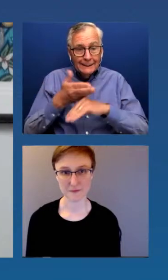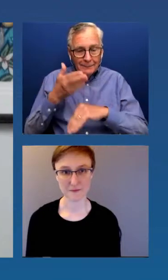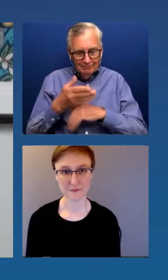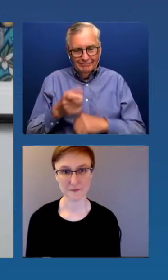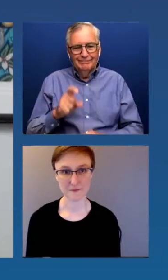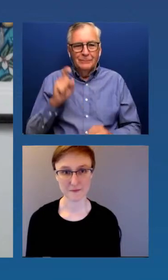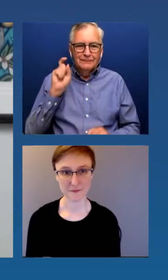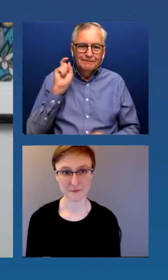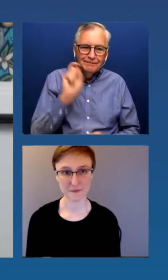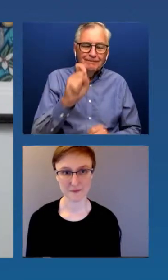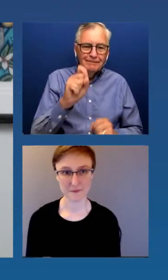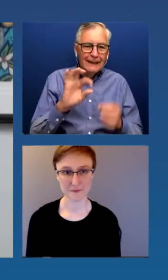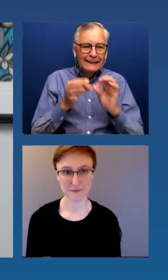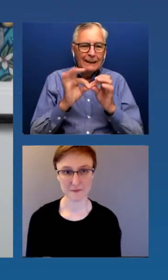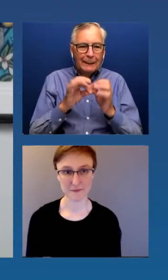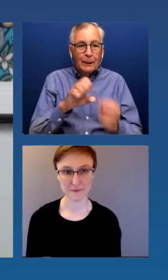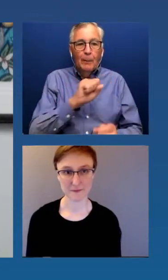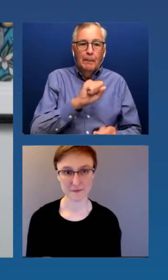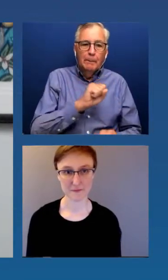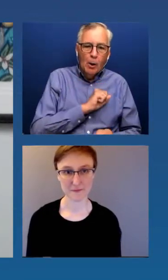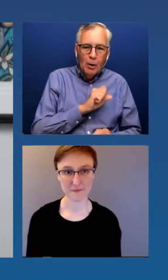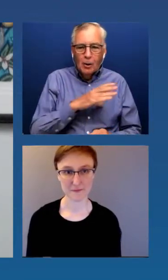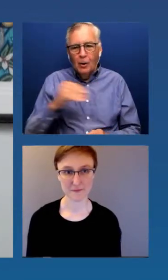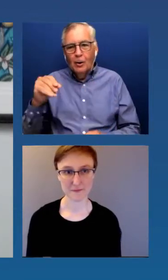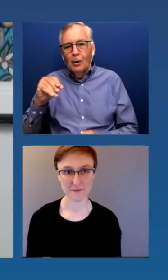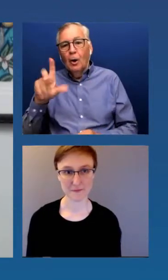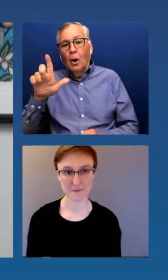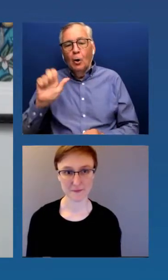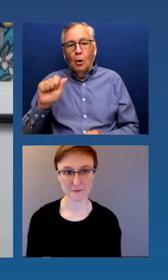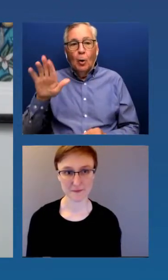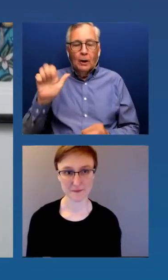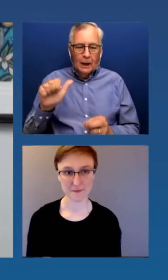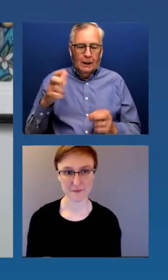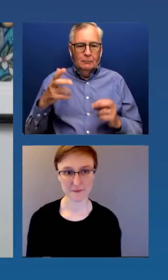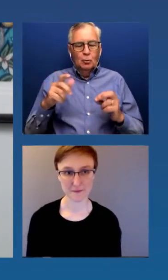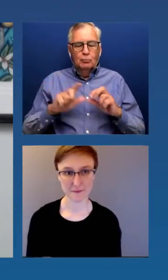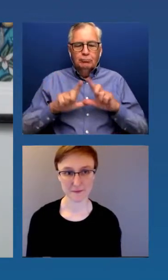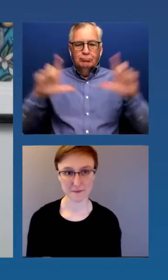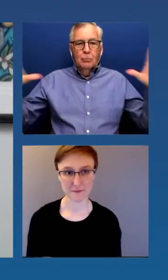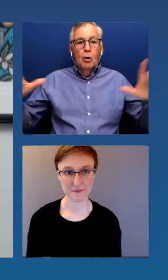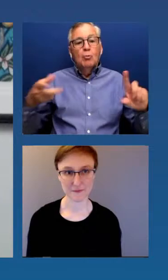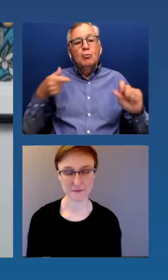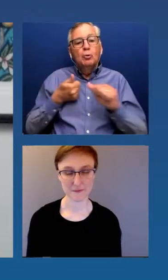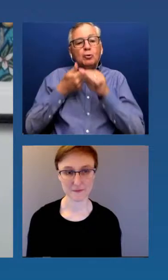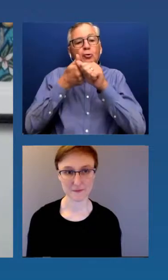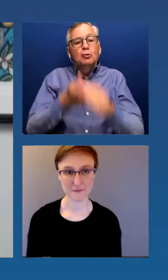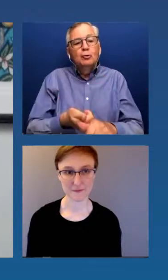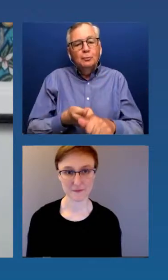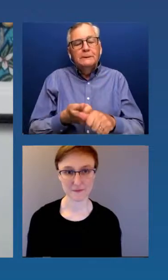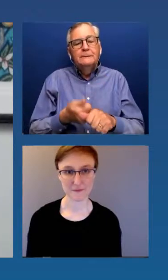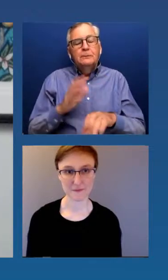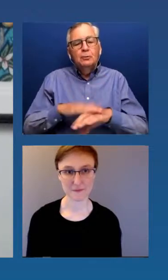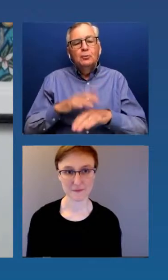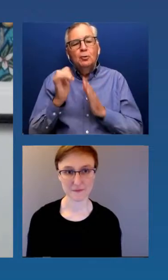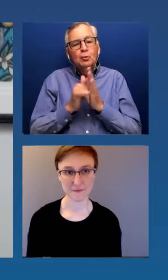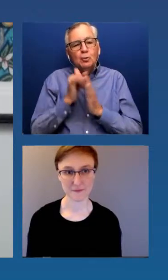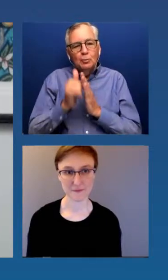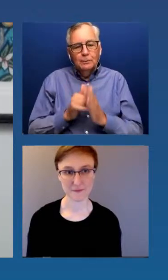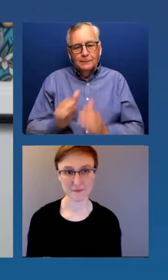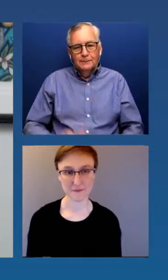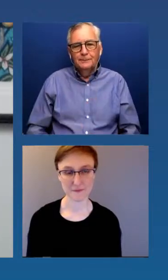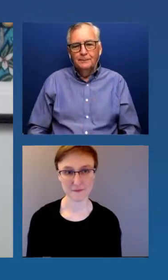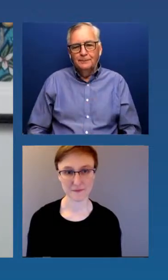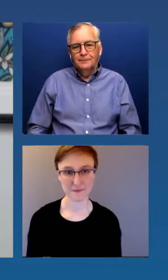les interprètes Paul et Laura ou suivre la diffusion en direct sur YouTube. Today we will be